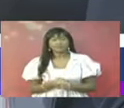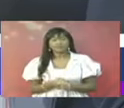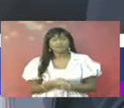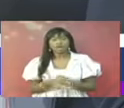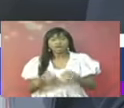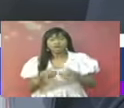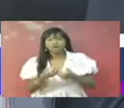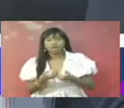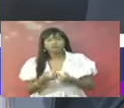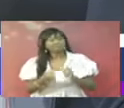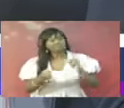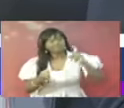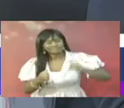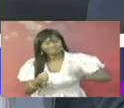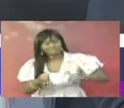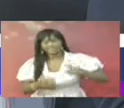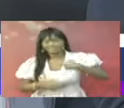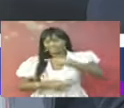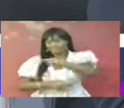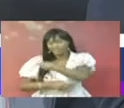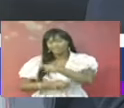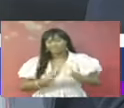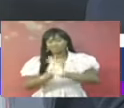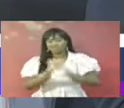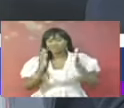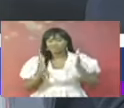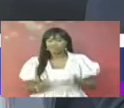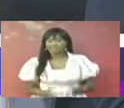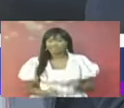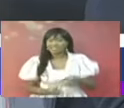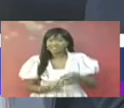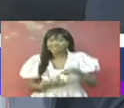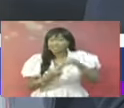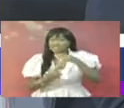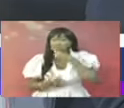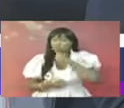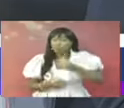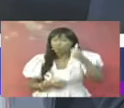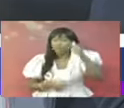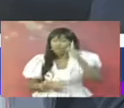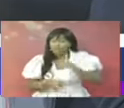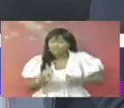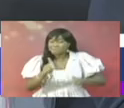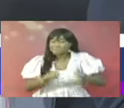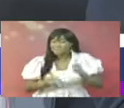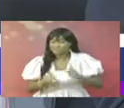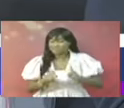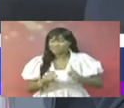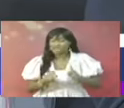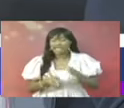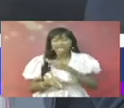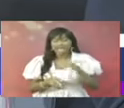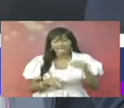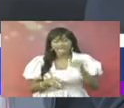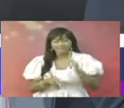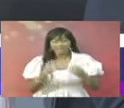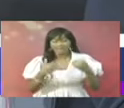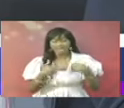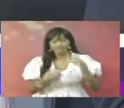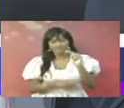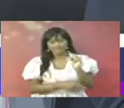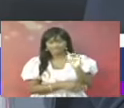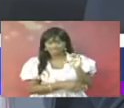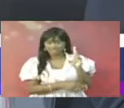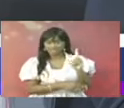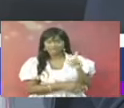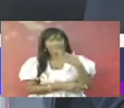vulnerability is the vaccine. So the takeaway is, especially among those older age groups and those more vulnerable, those with NCDs, please avail yourselves